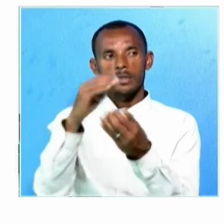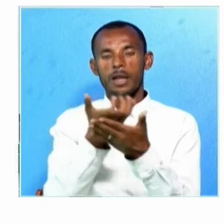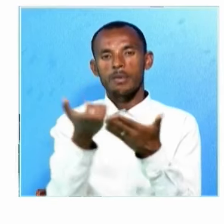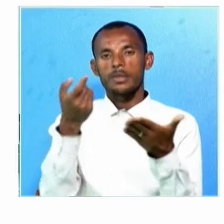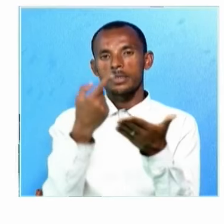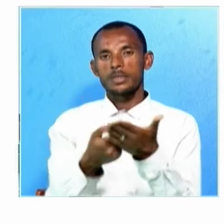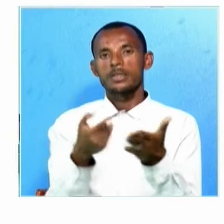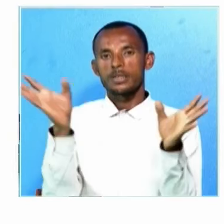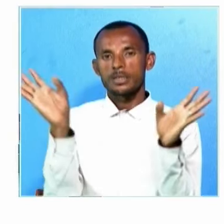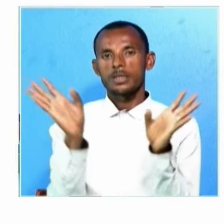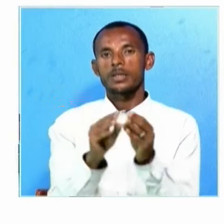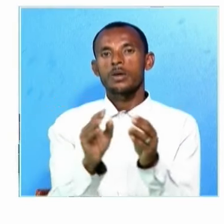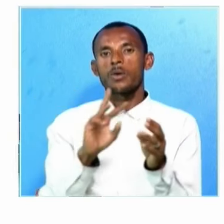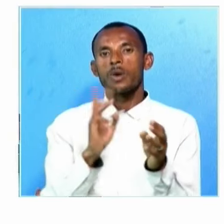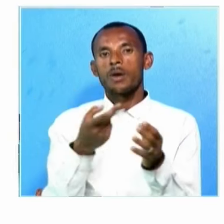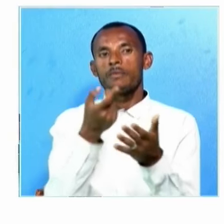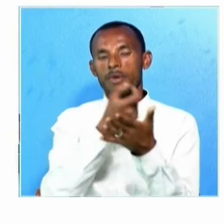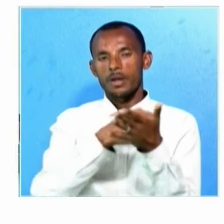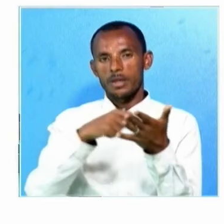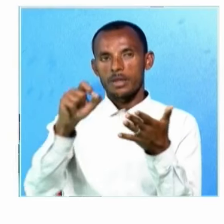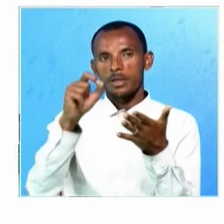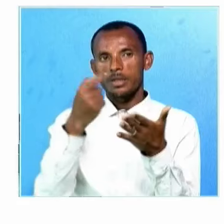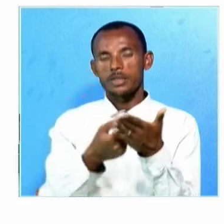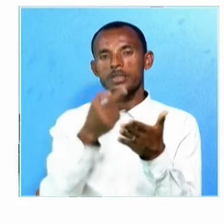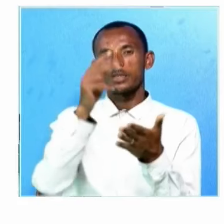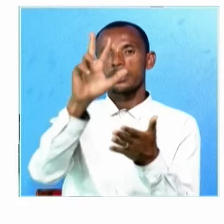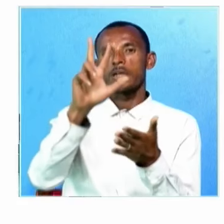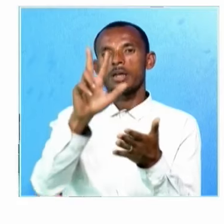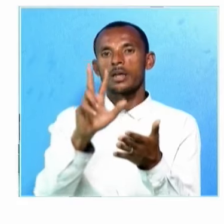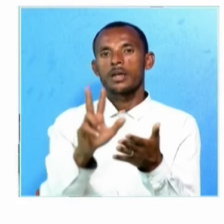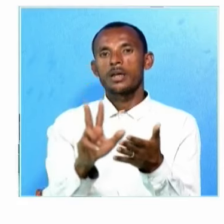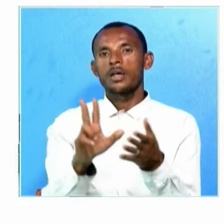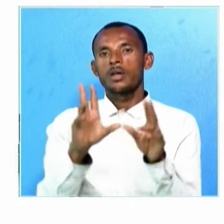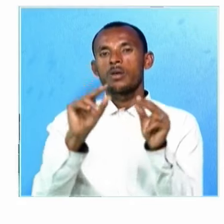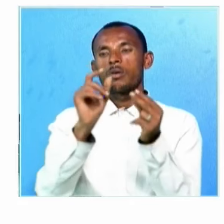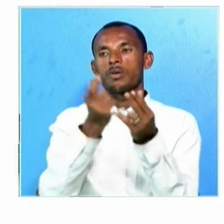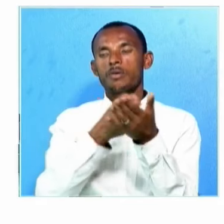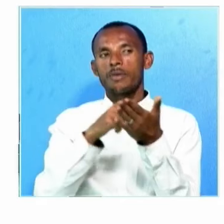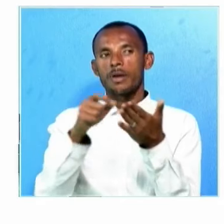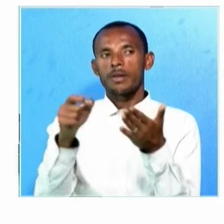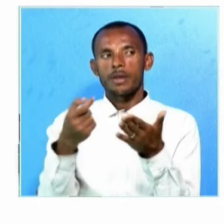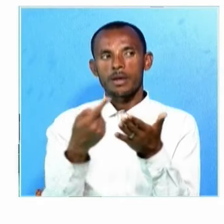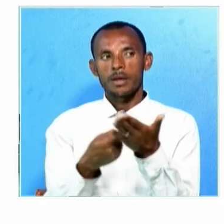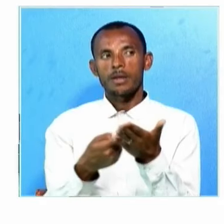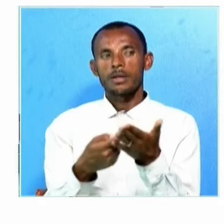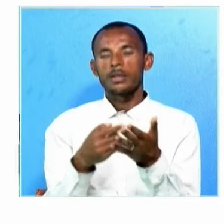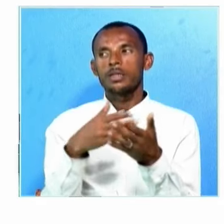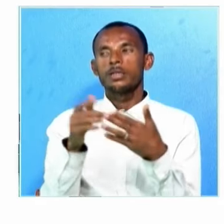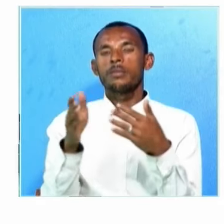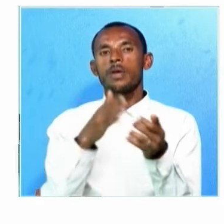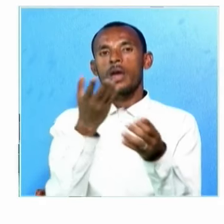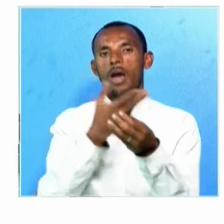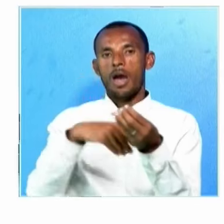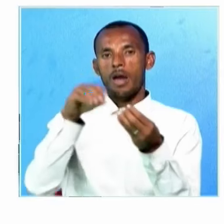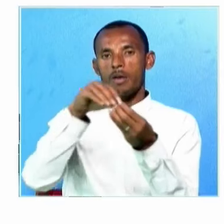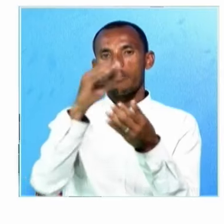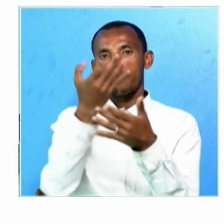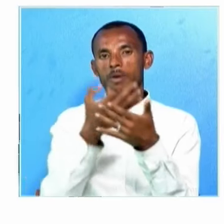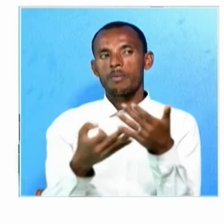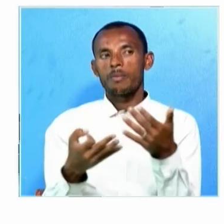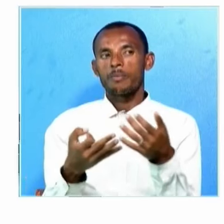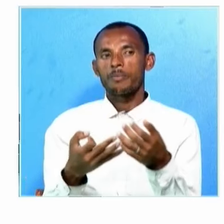set. We have written 2 and 3 here, so no need of writing again. So simply add 4.